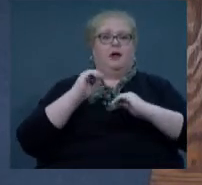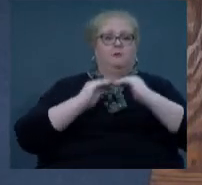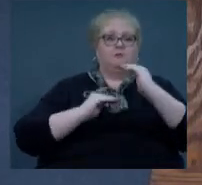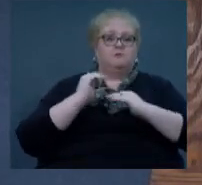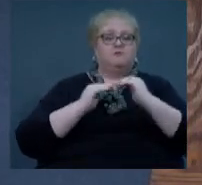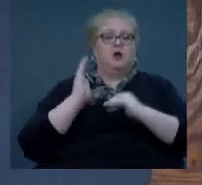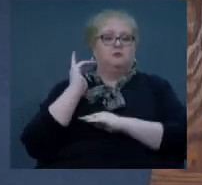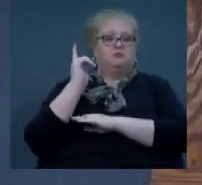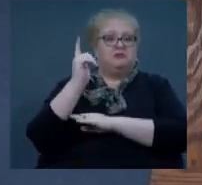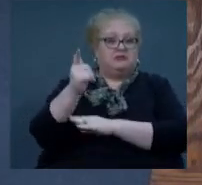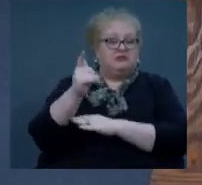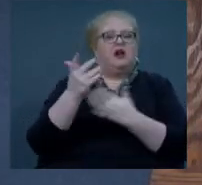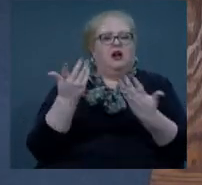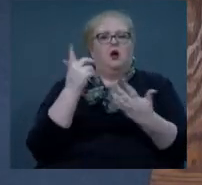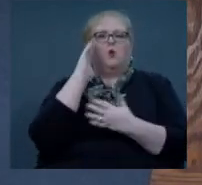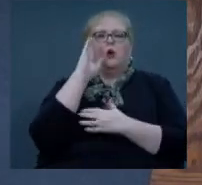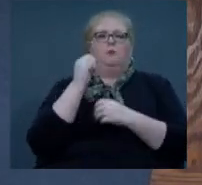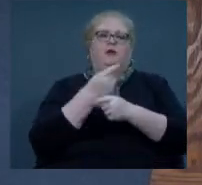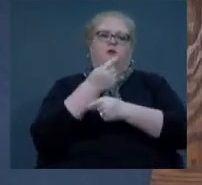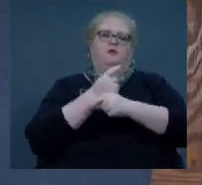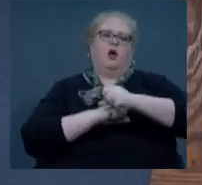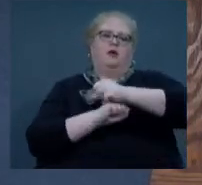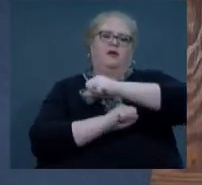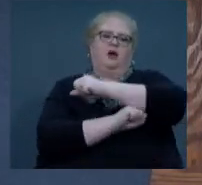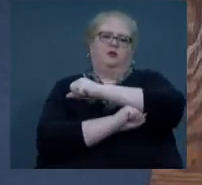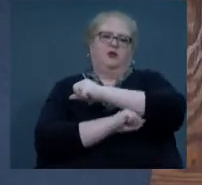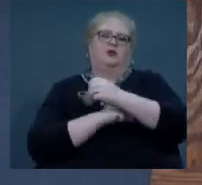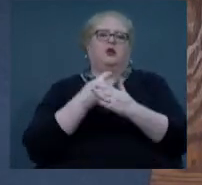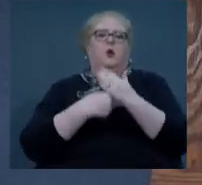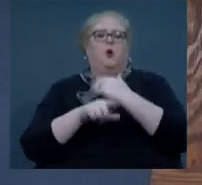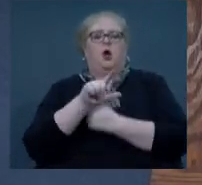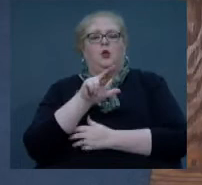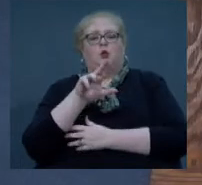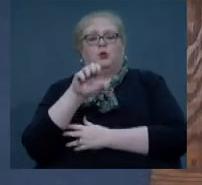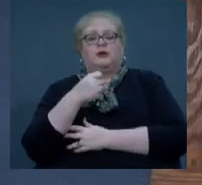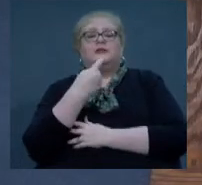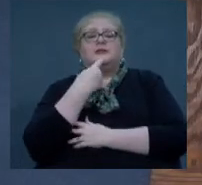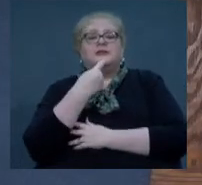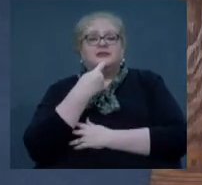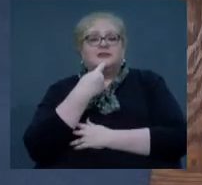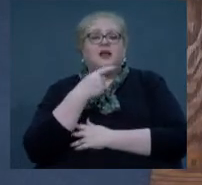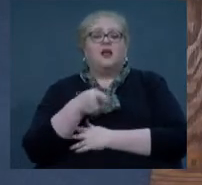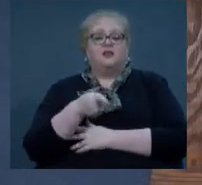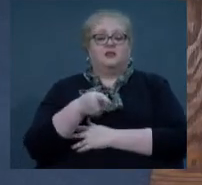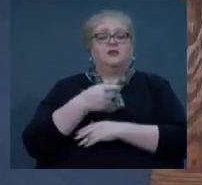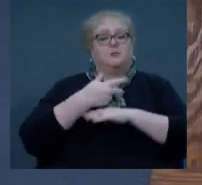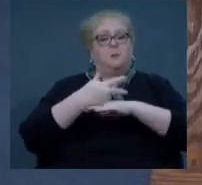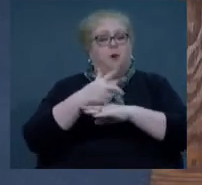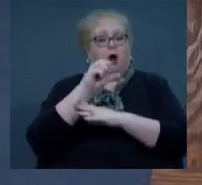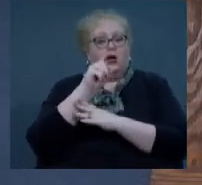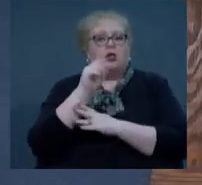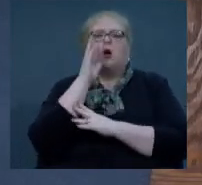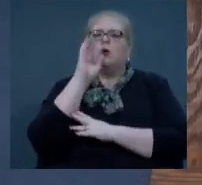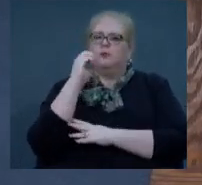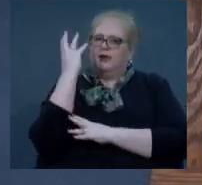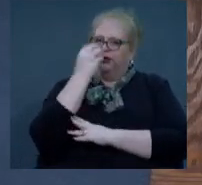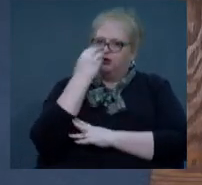what Lucas said. It's going to be a very attractive parking lot